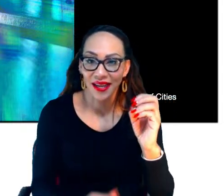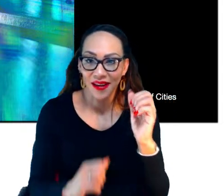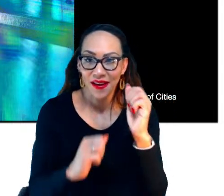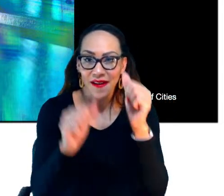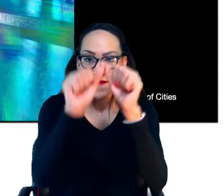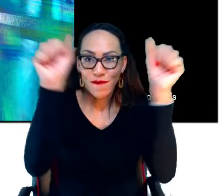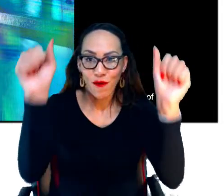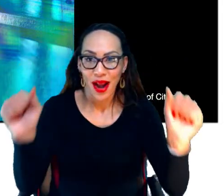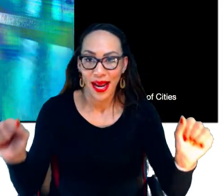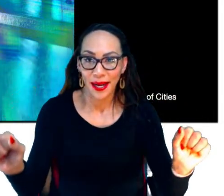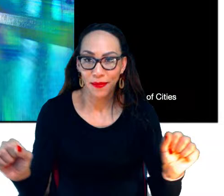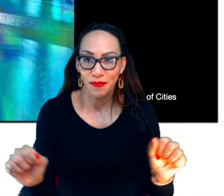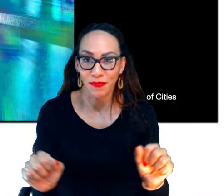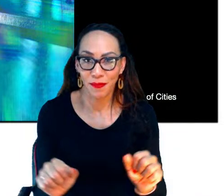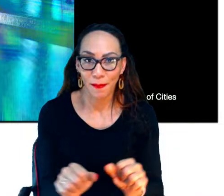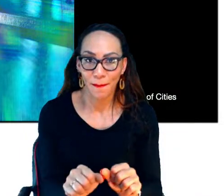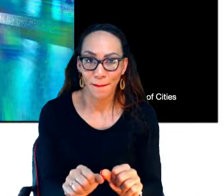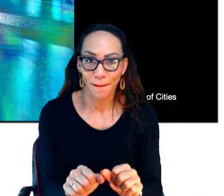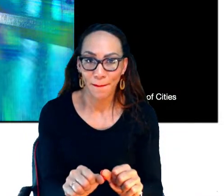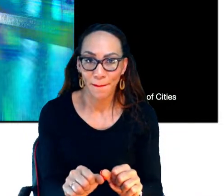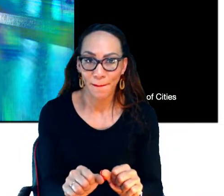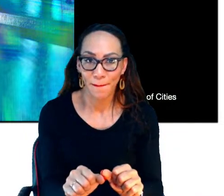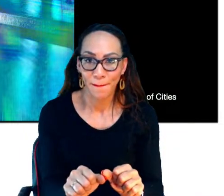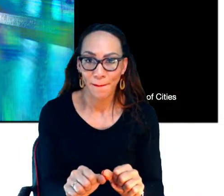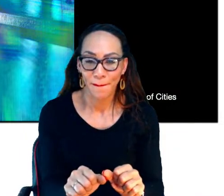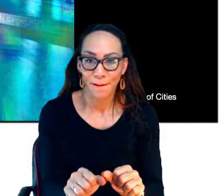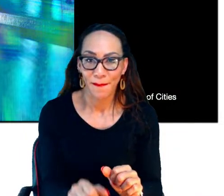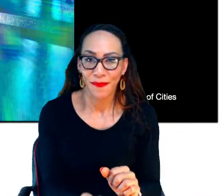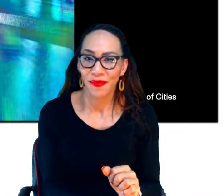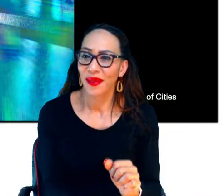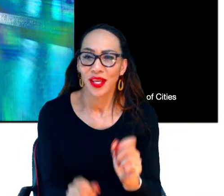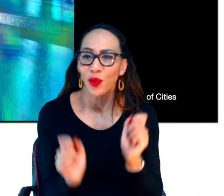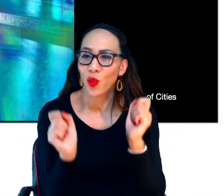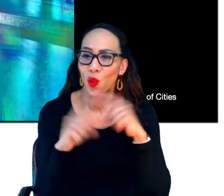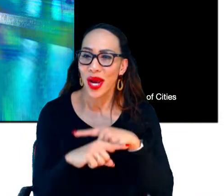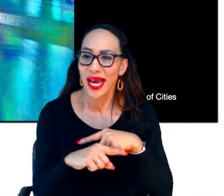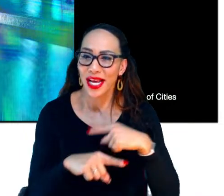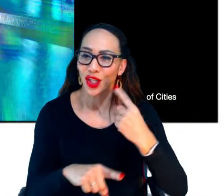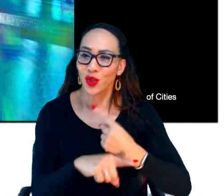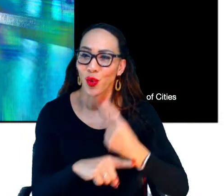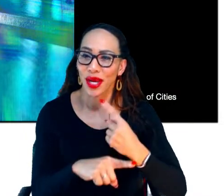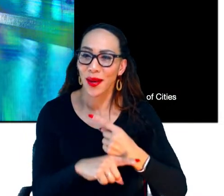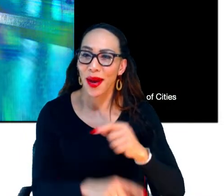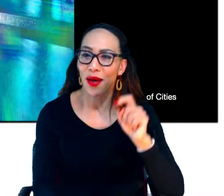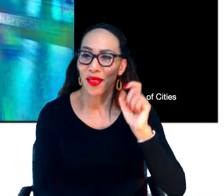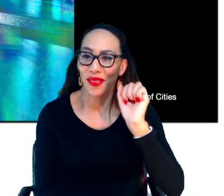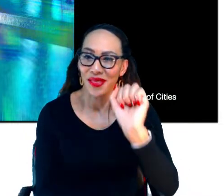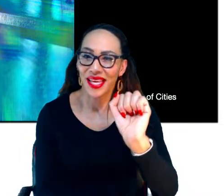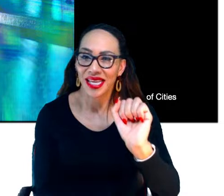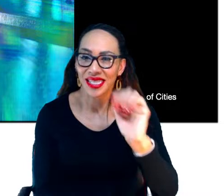time. So it's a bit strange talking about them now, where they're just in a slideshow and then moved on to the next one.